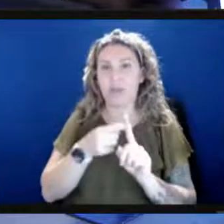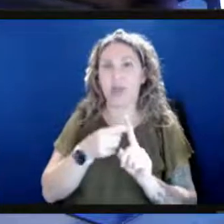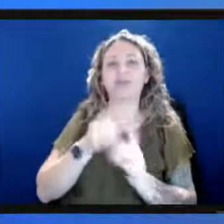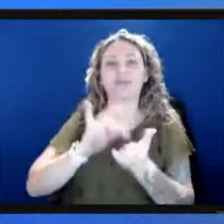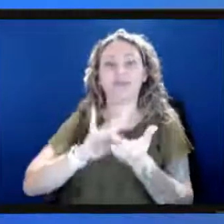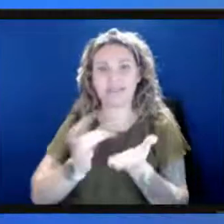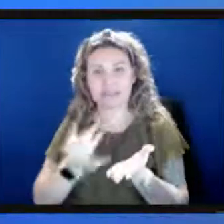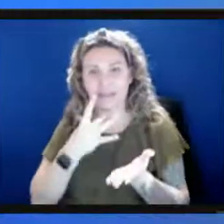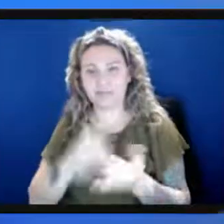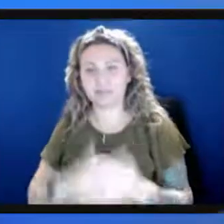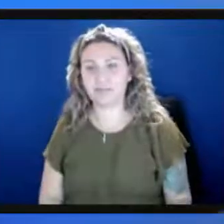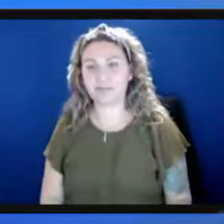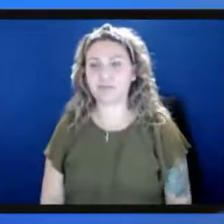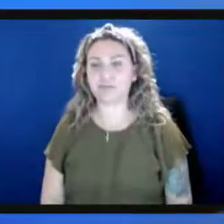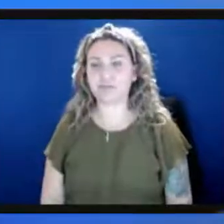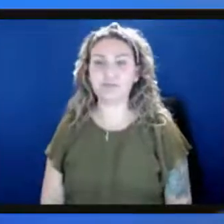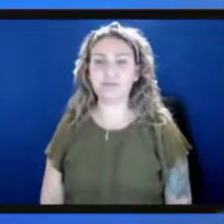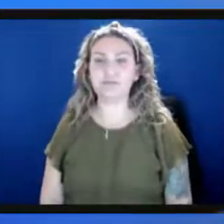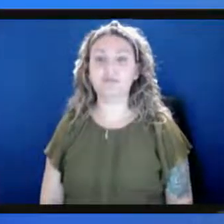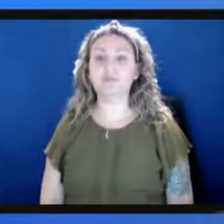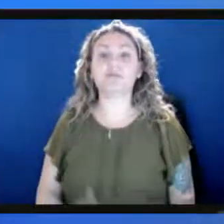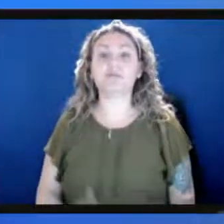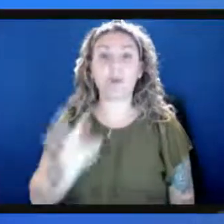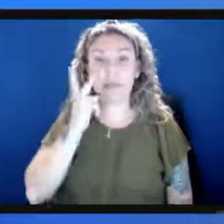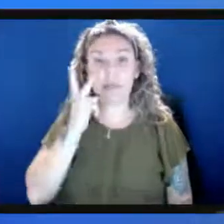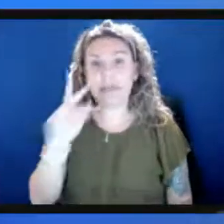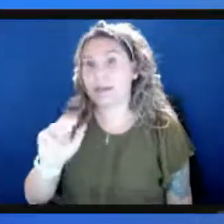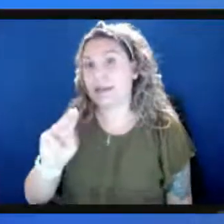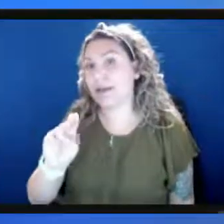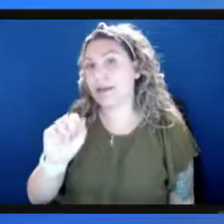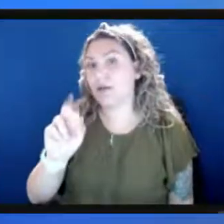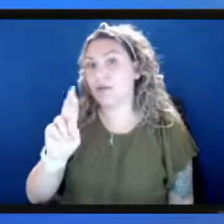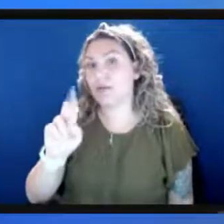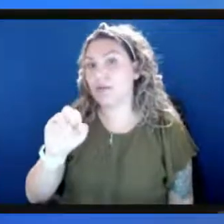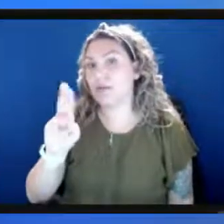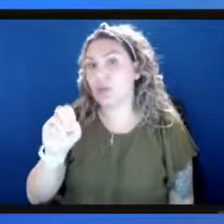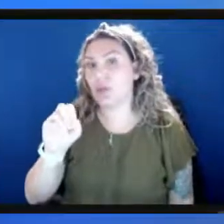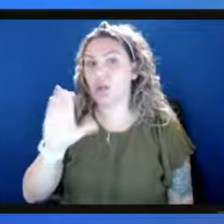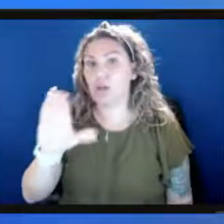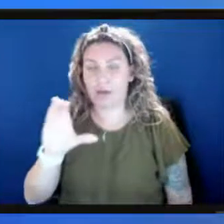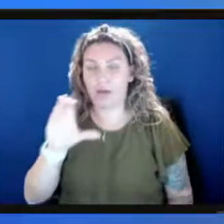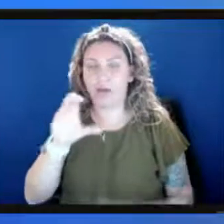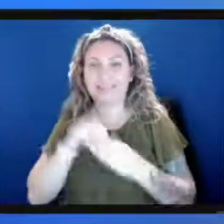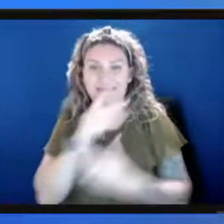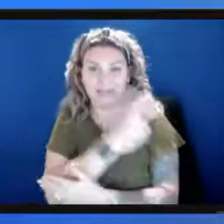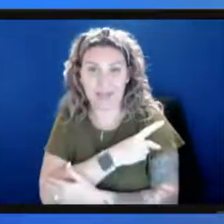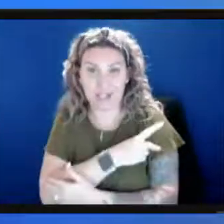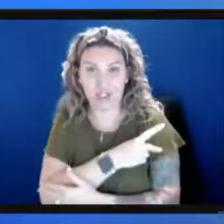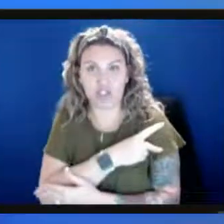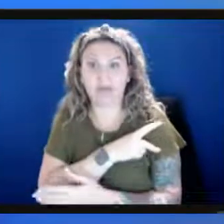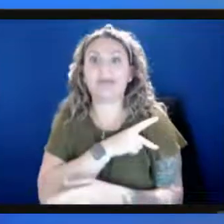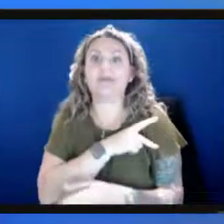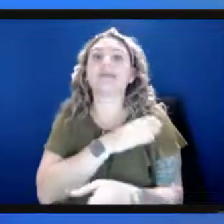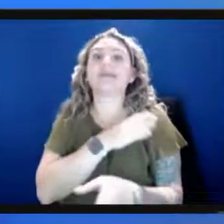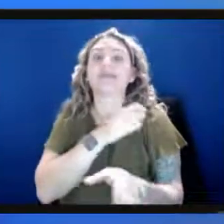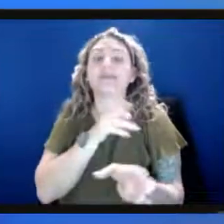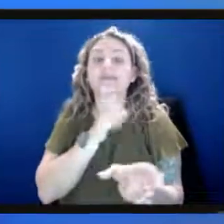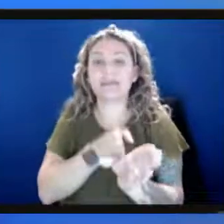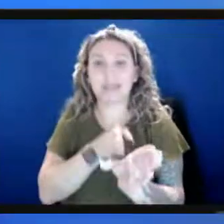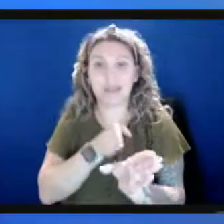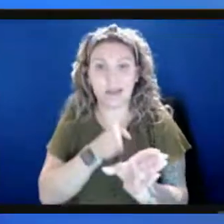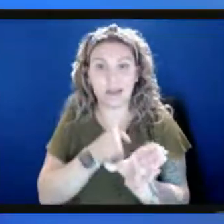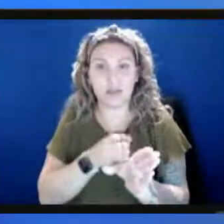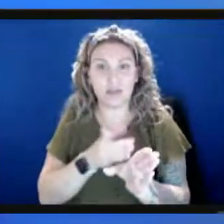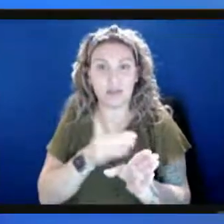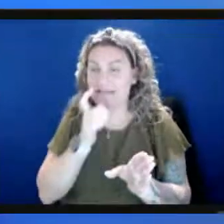seeing at Marillac, we are an inpatient psychiatric hospital. We are not a primary detox facility. So if there's